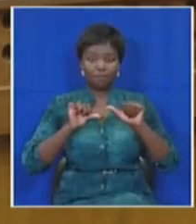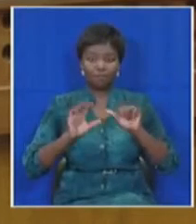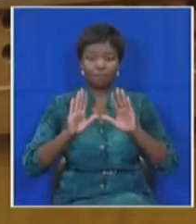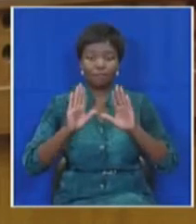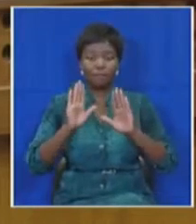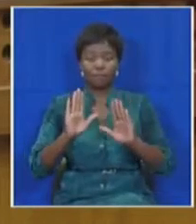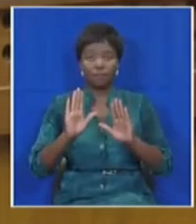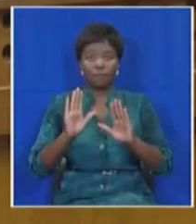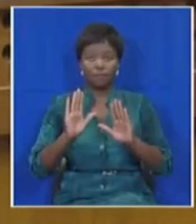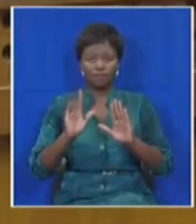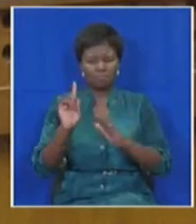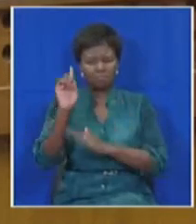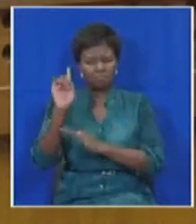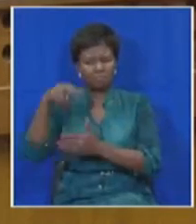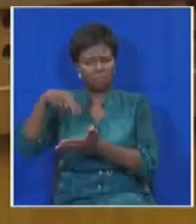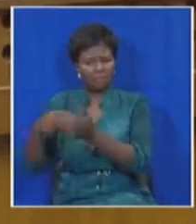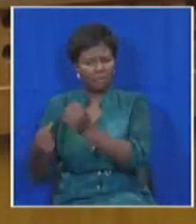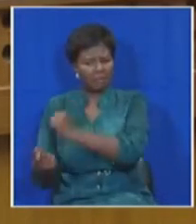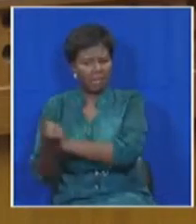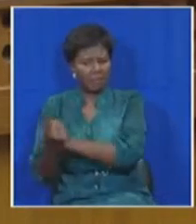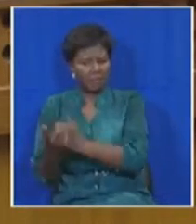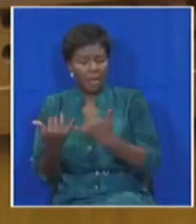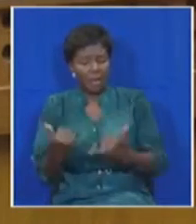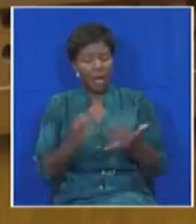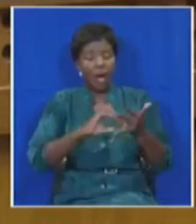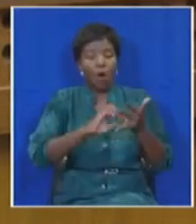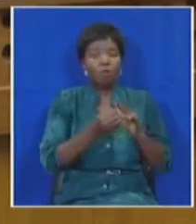feasibility point of, order. Of bringing back.